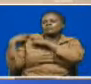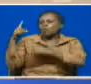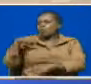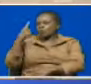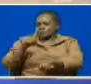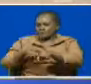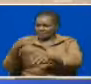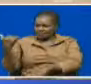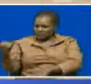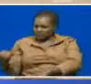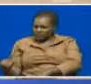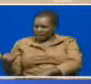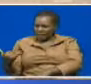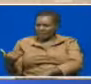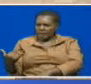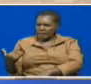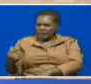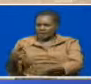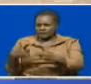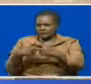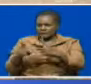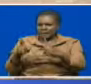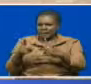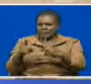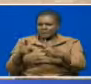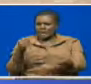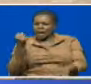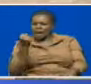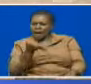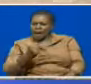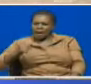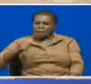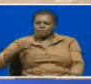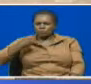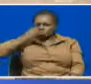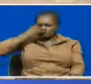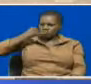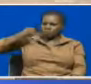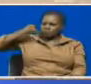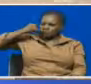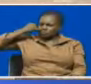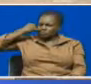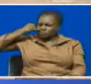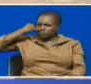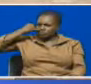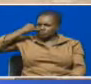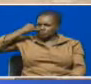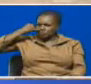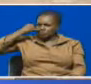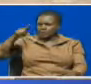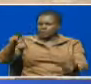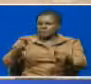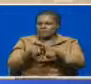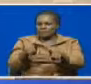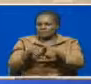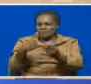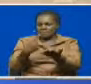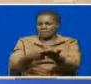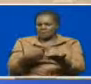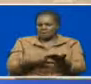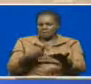When a child goes into drugs abuse, for instance, as was the discussion earlier